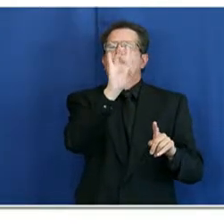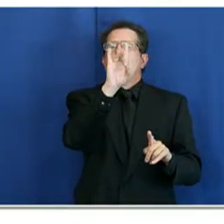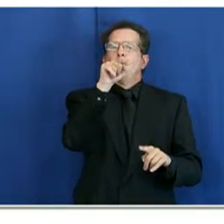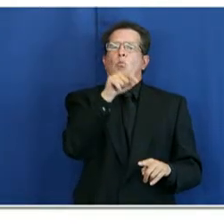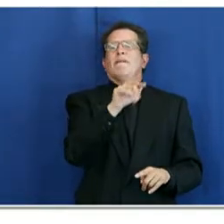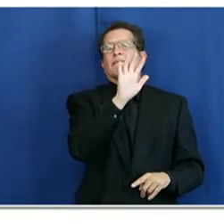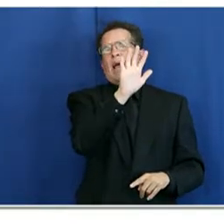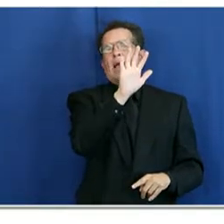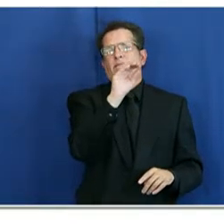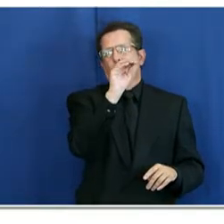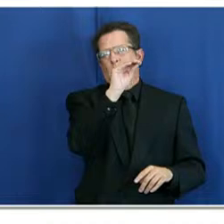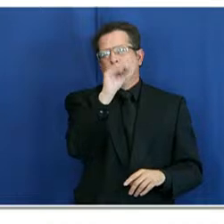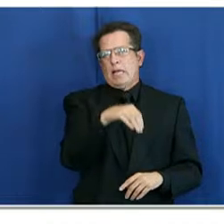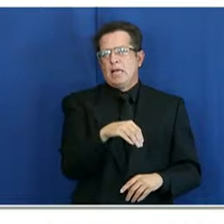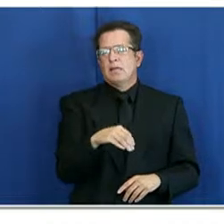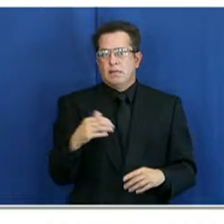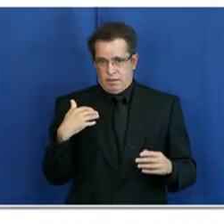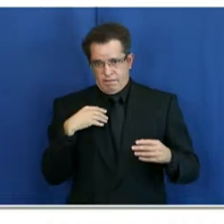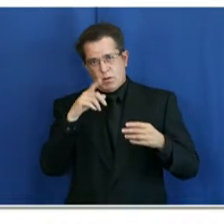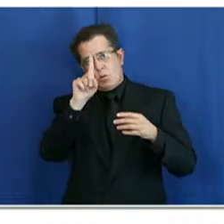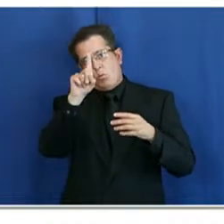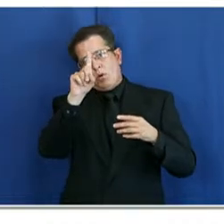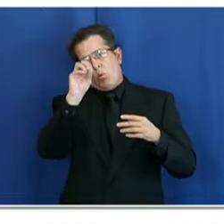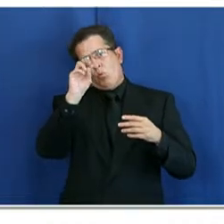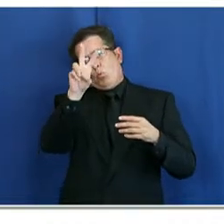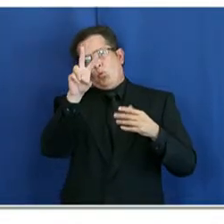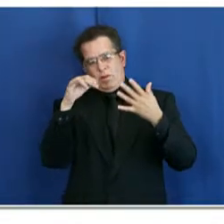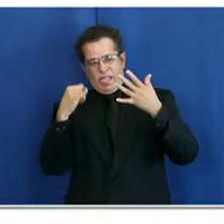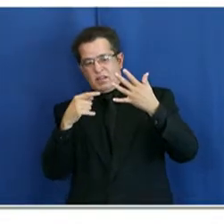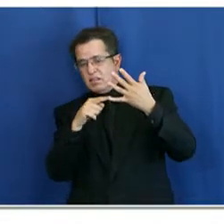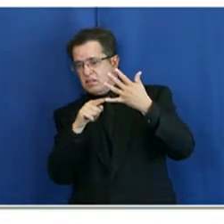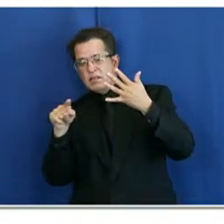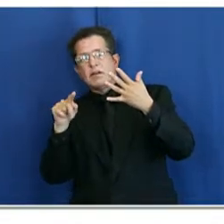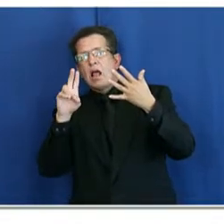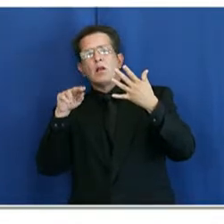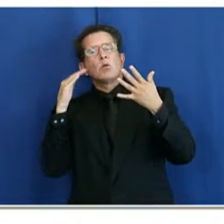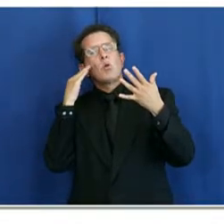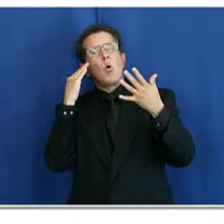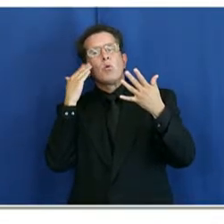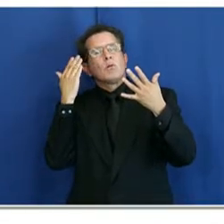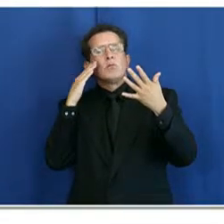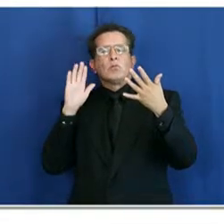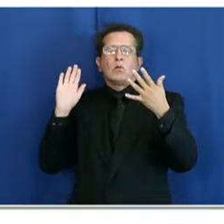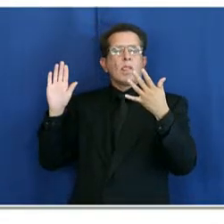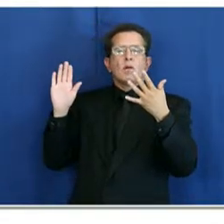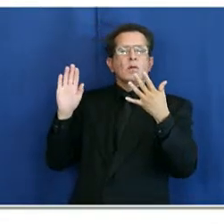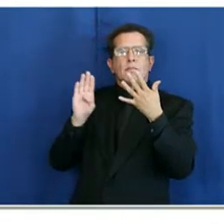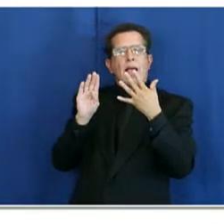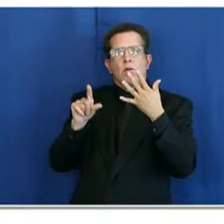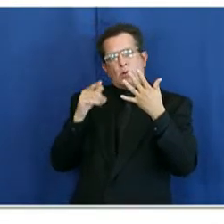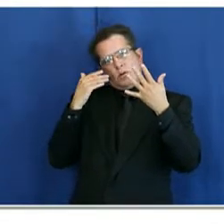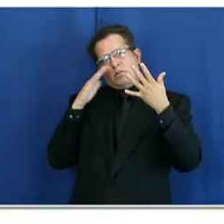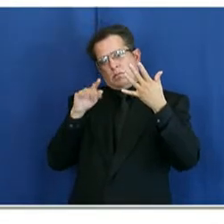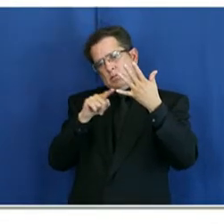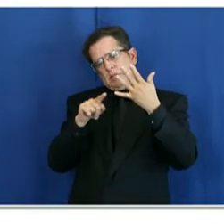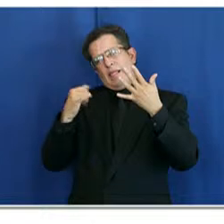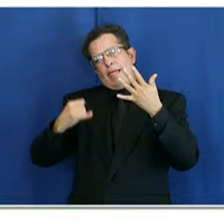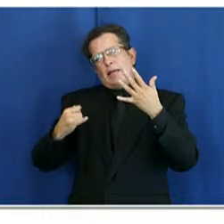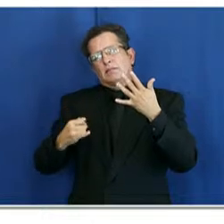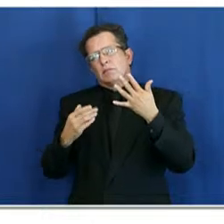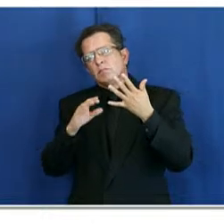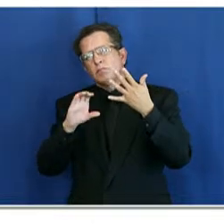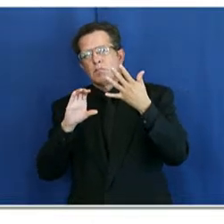48.5%. And there's 102 individuals for which no gender information is available or